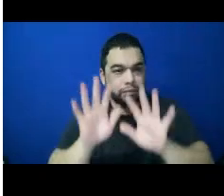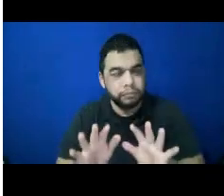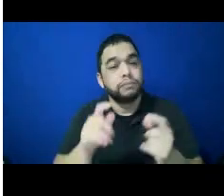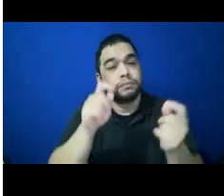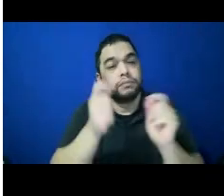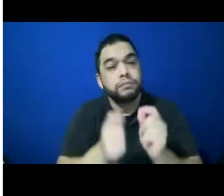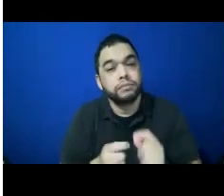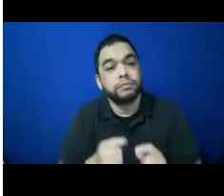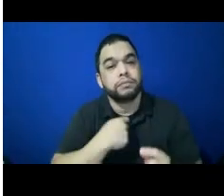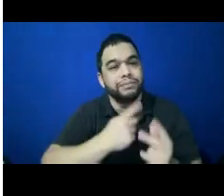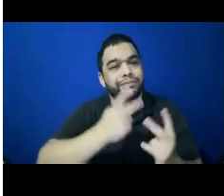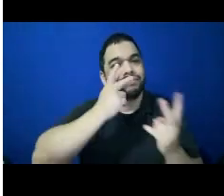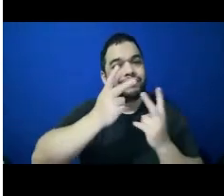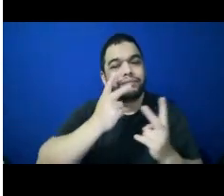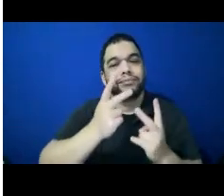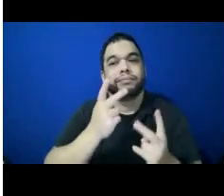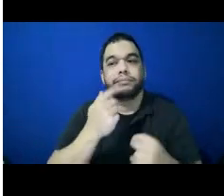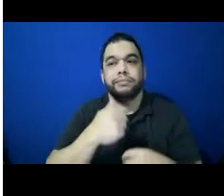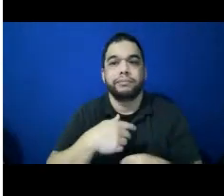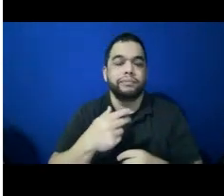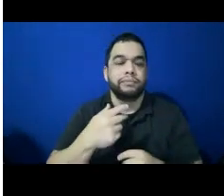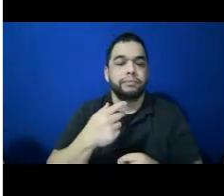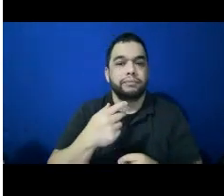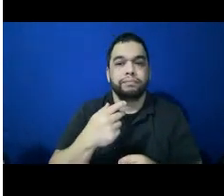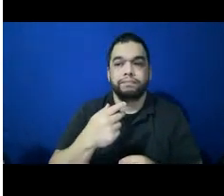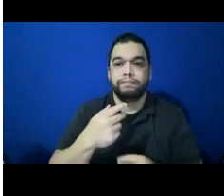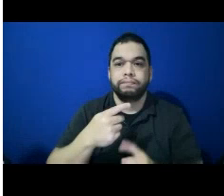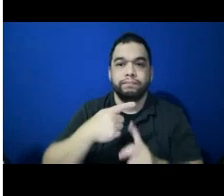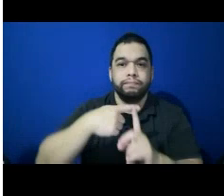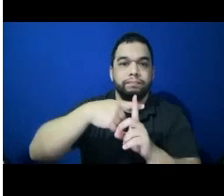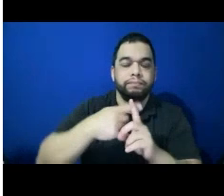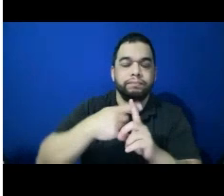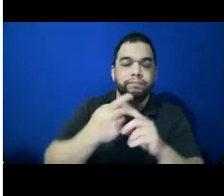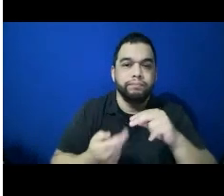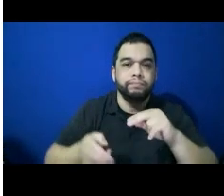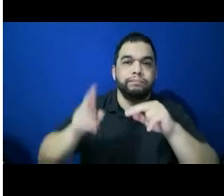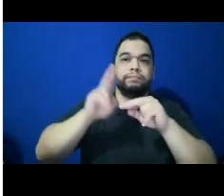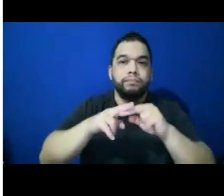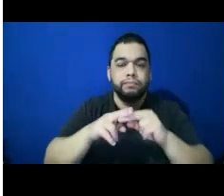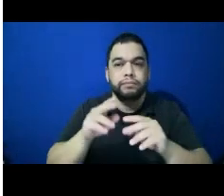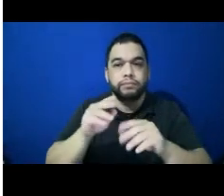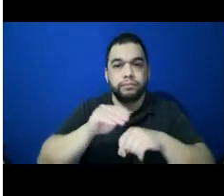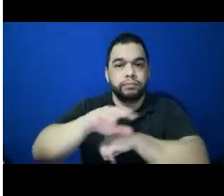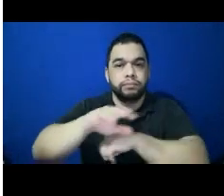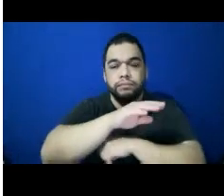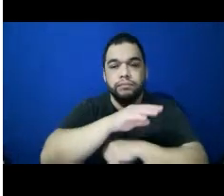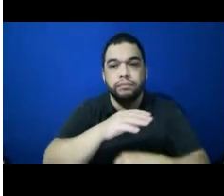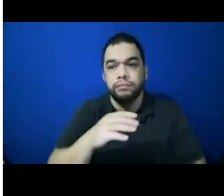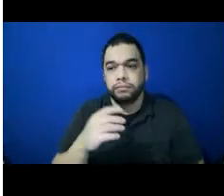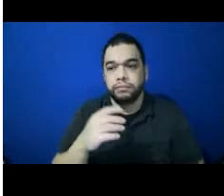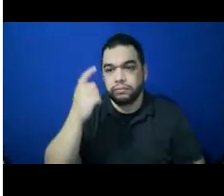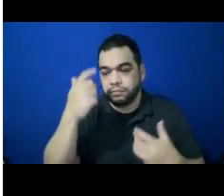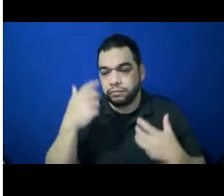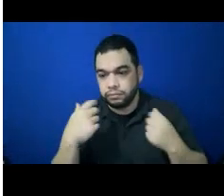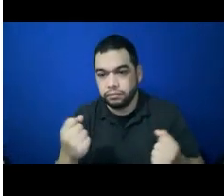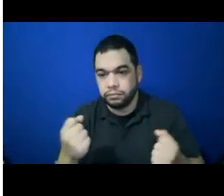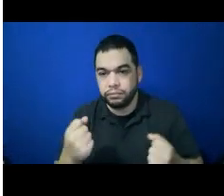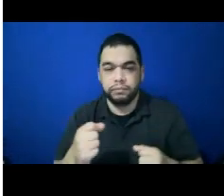change and human health, because we know that the disasters and high temperatures and affecting mental